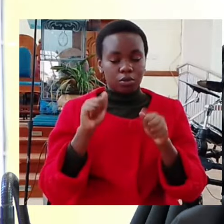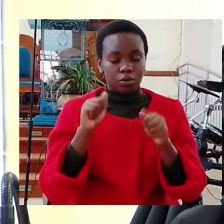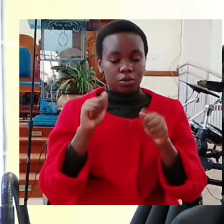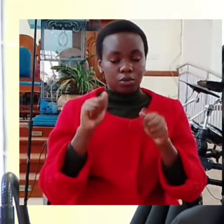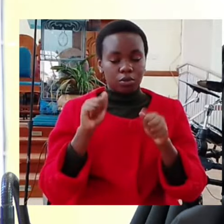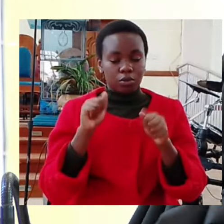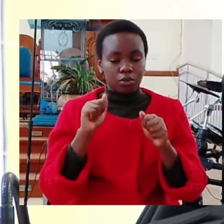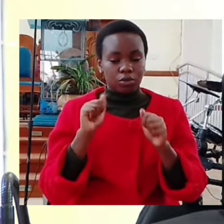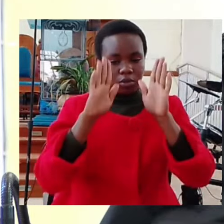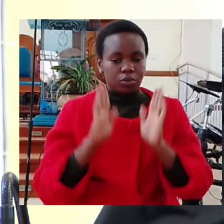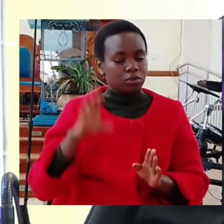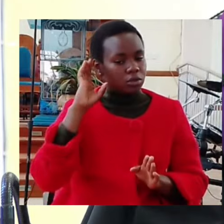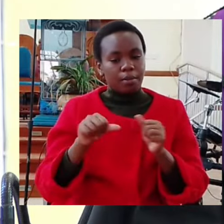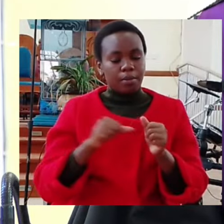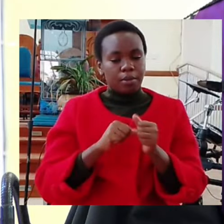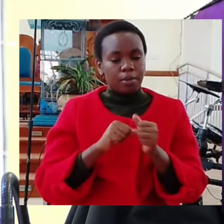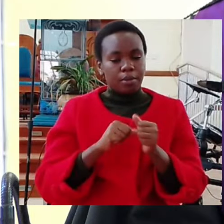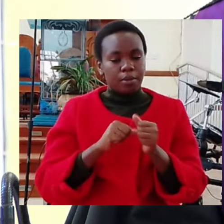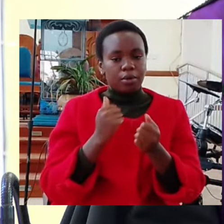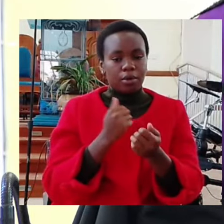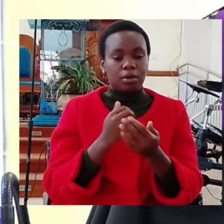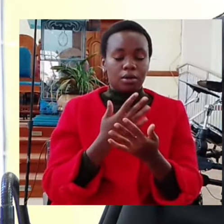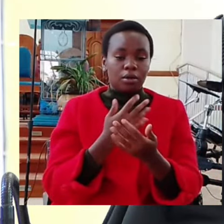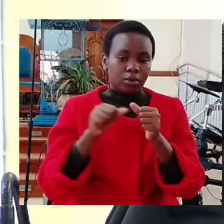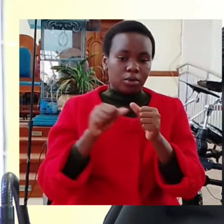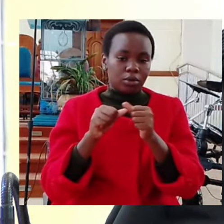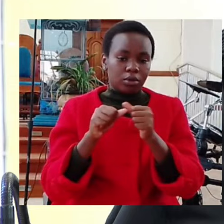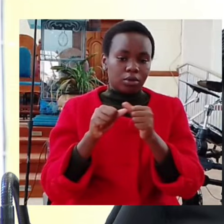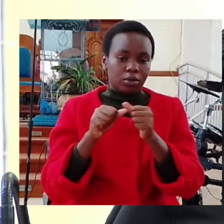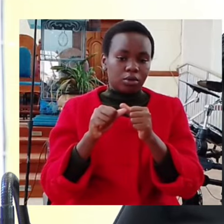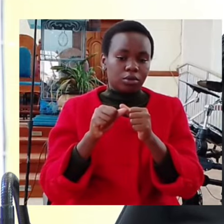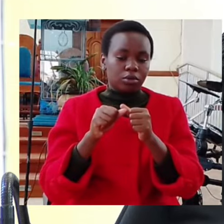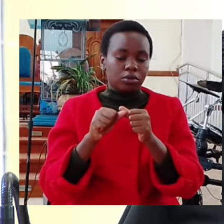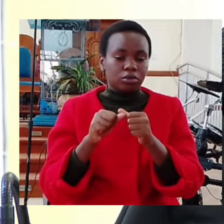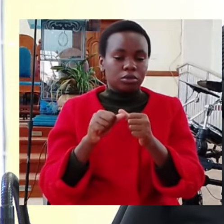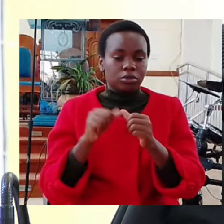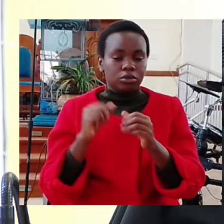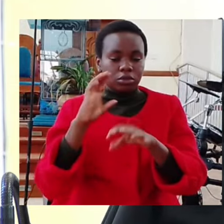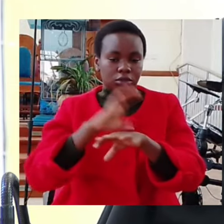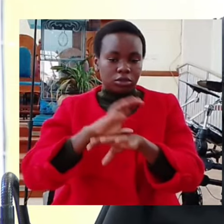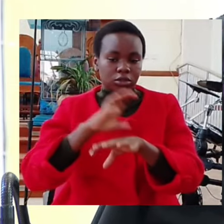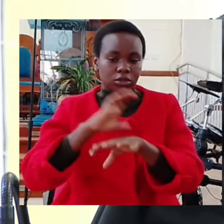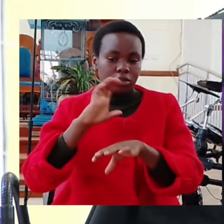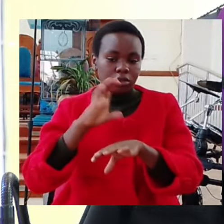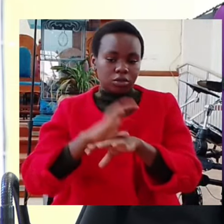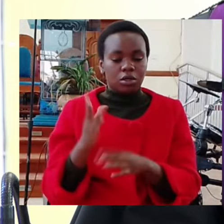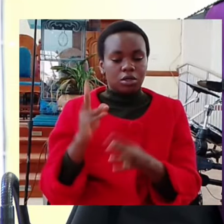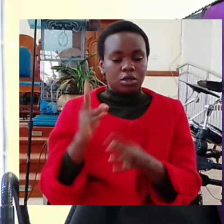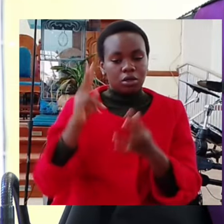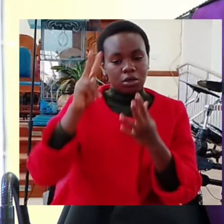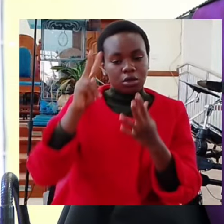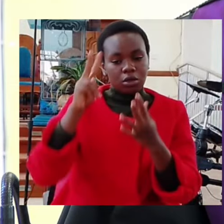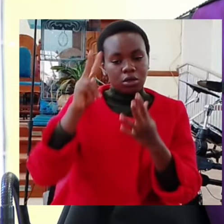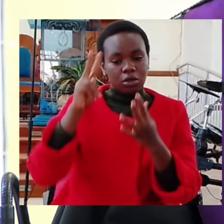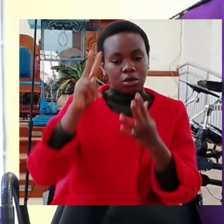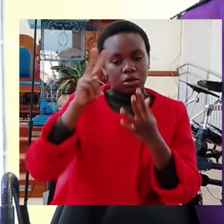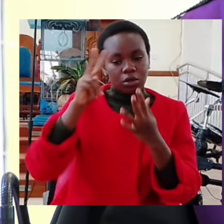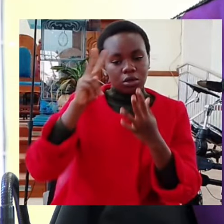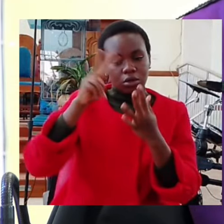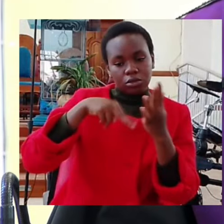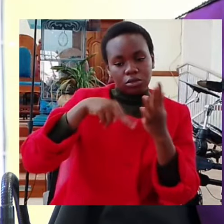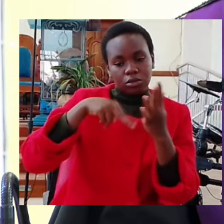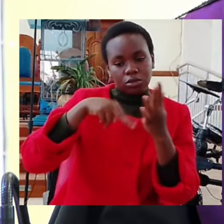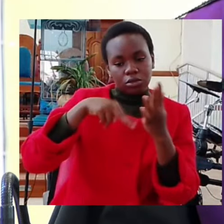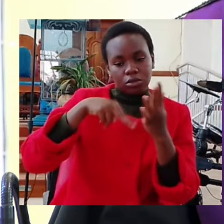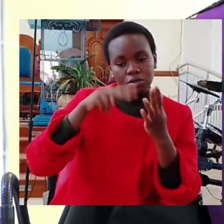Paulo aririe kanitha wa Thessalonike murango ucio wa gatano ugithoma muhari wa 11 uroiga atiriri